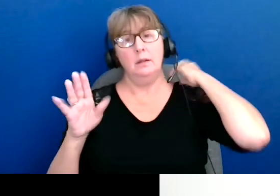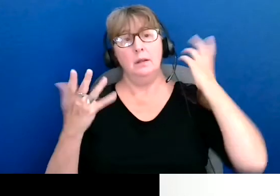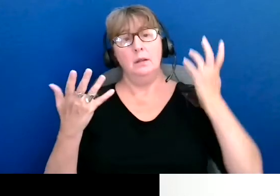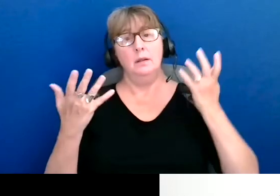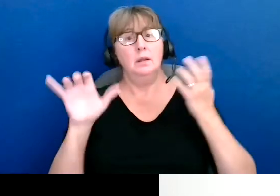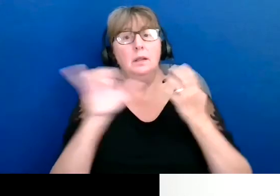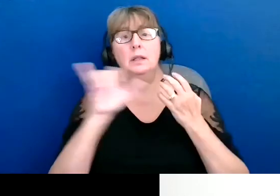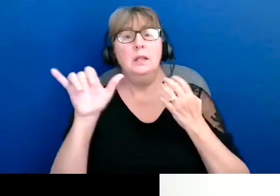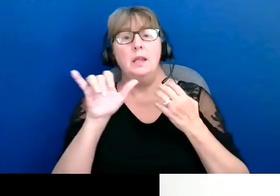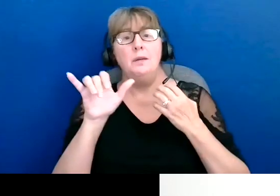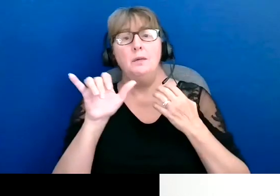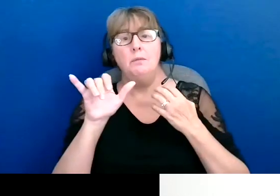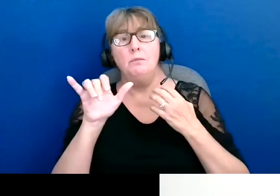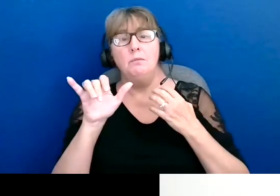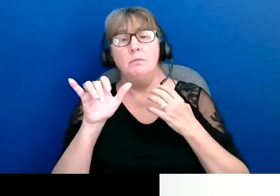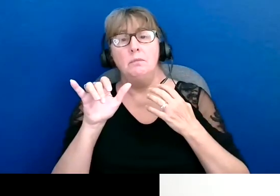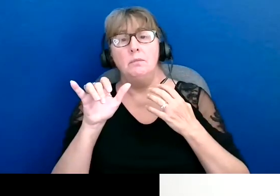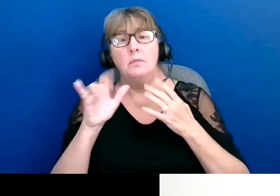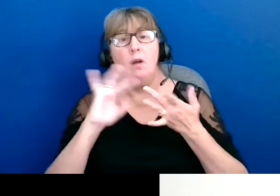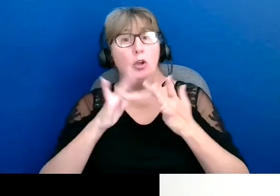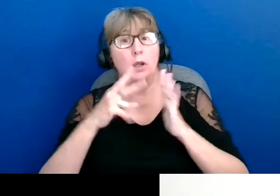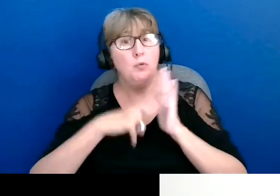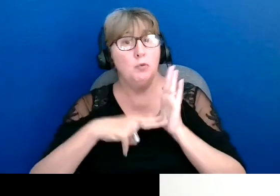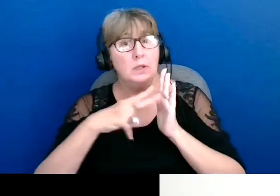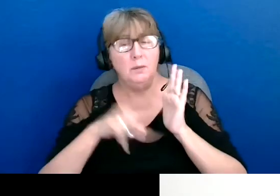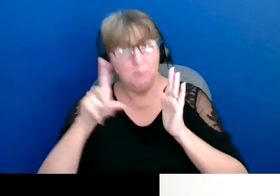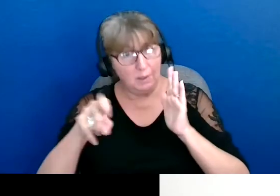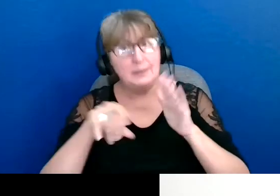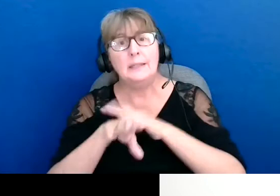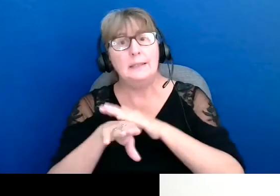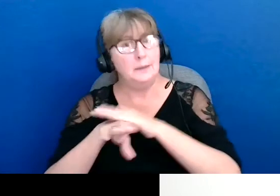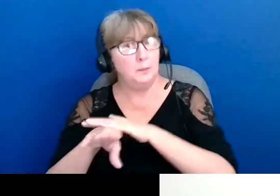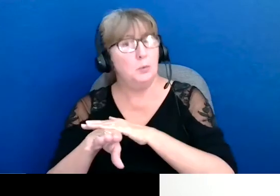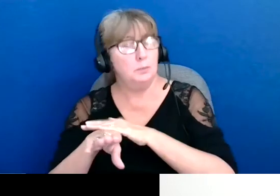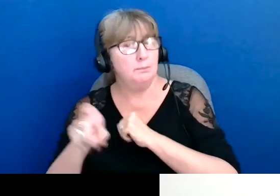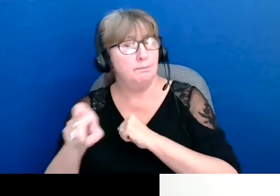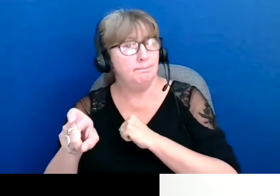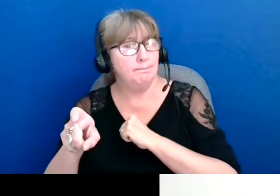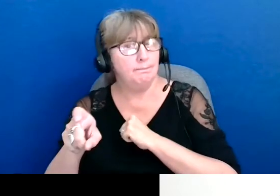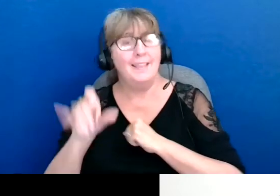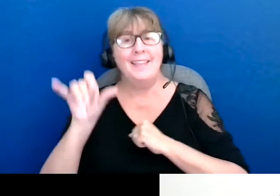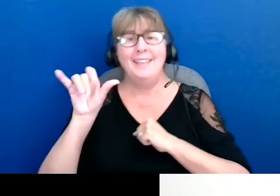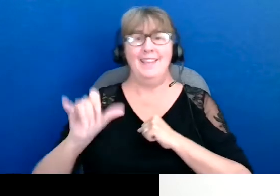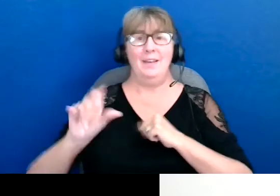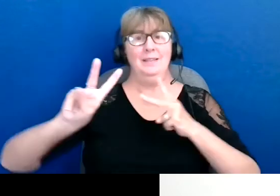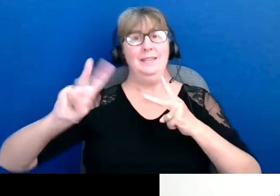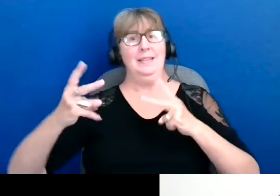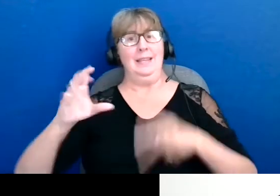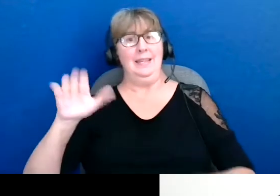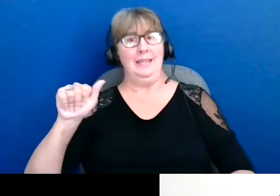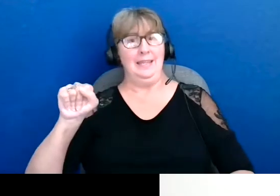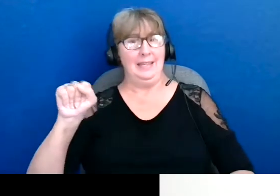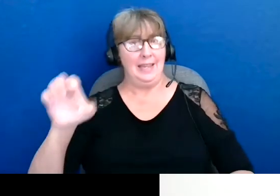reading platforms must be accessible. That was the second case in